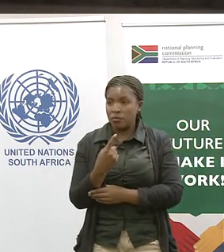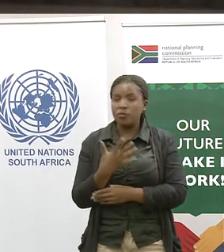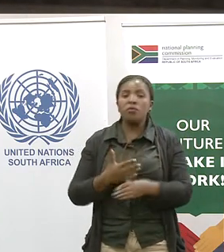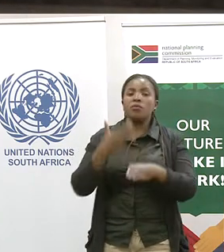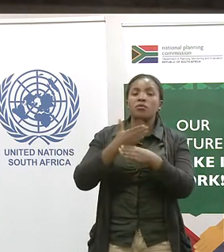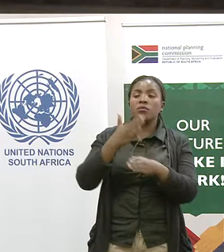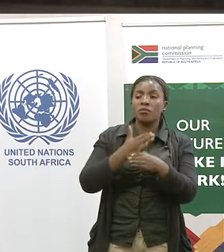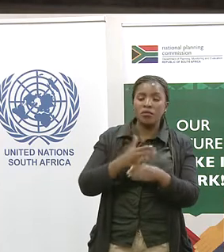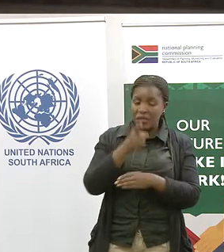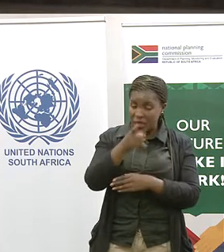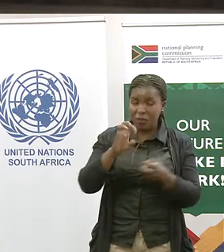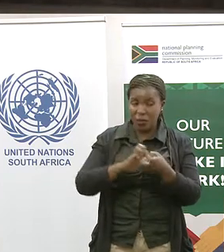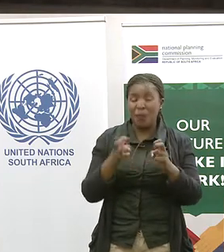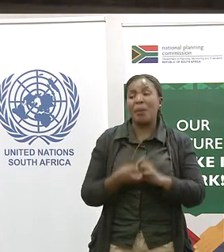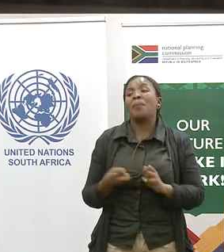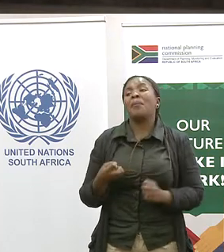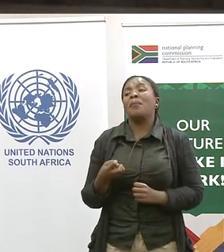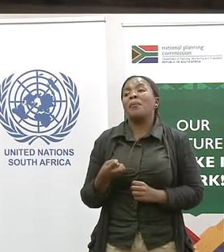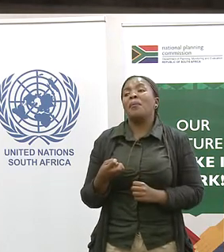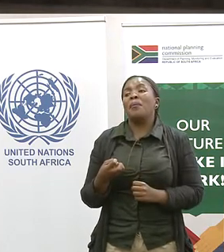employment is one of them, but